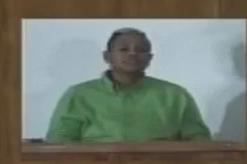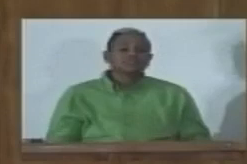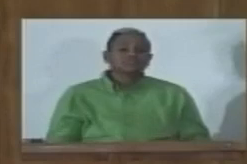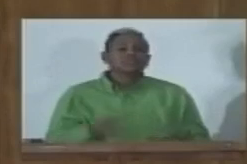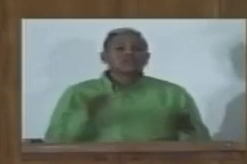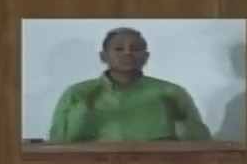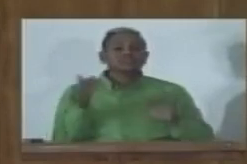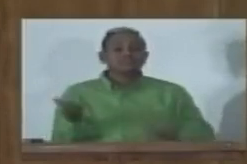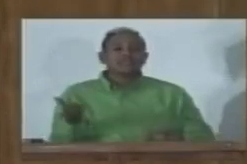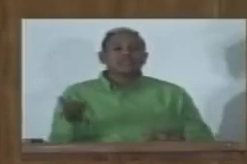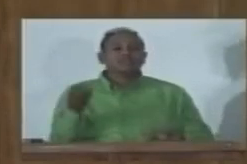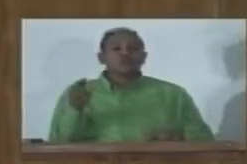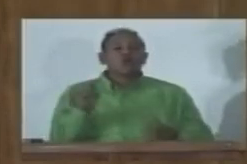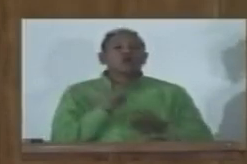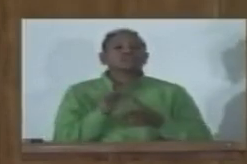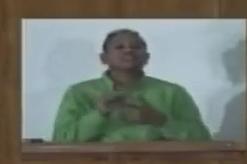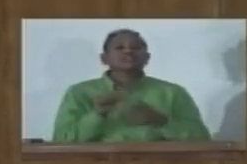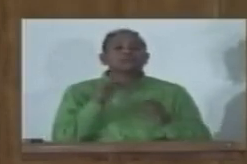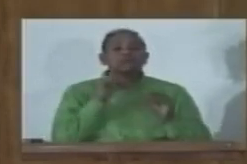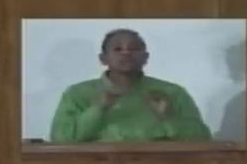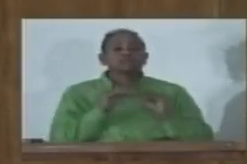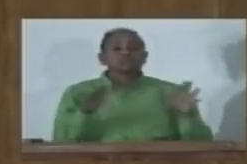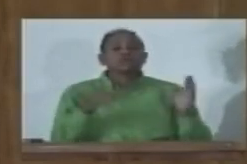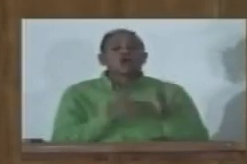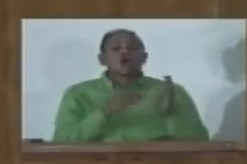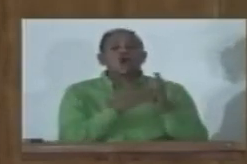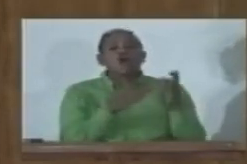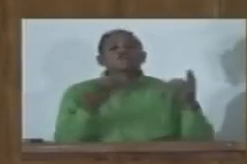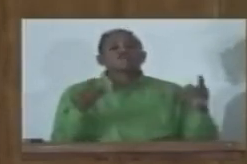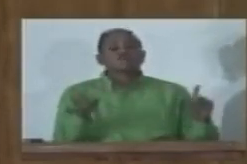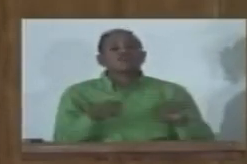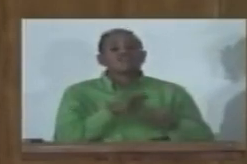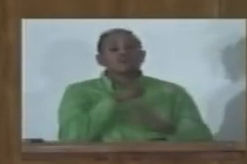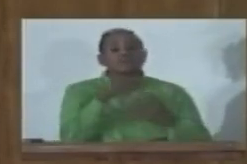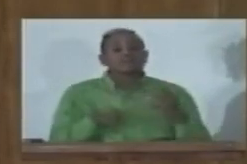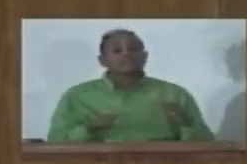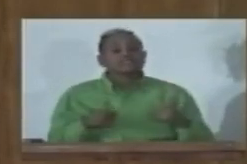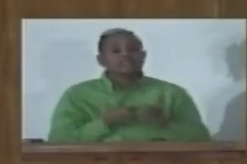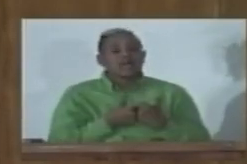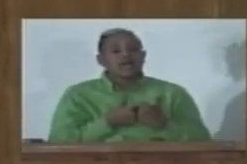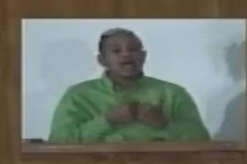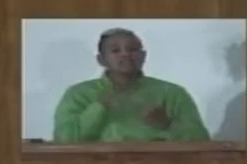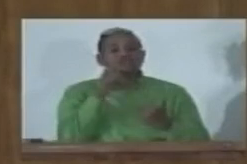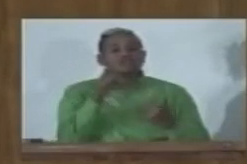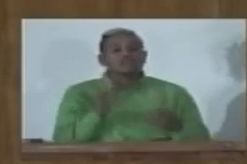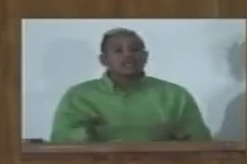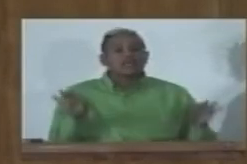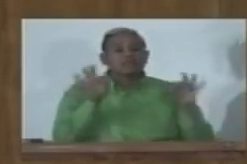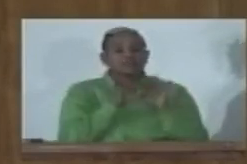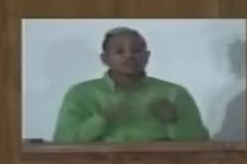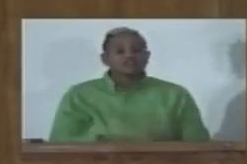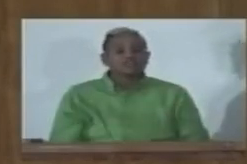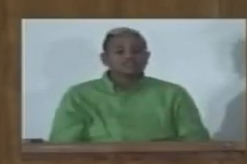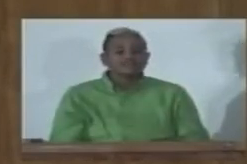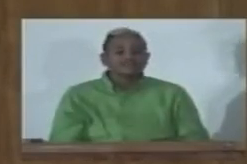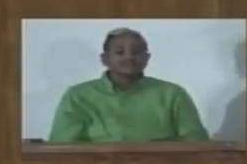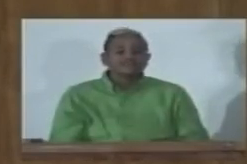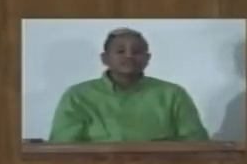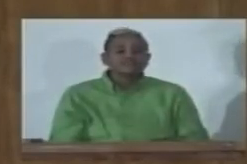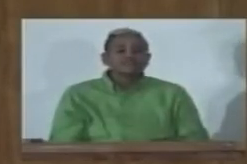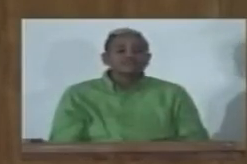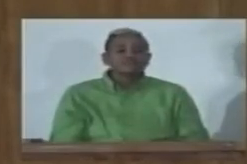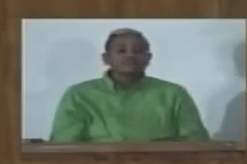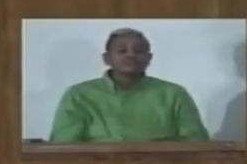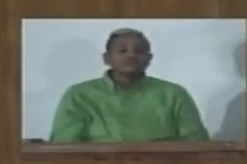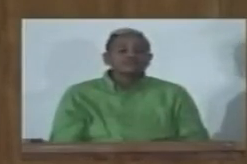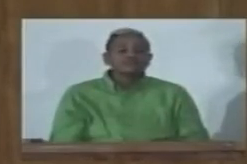deaths, or disabilities that often result from these accidents. It's imperative, Mr. President.